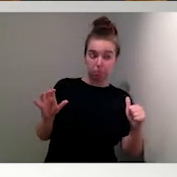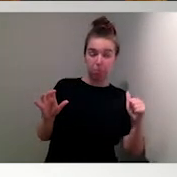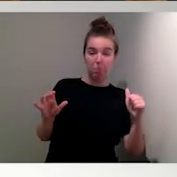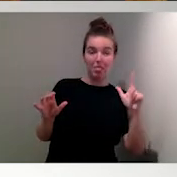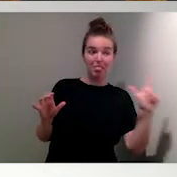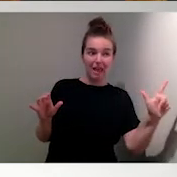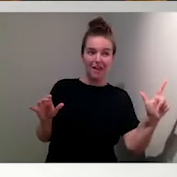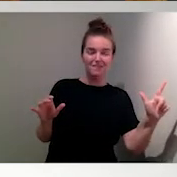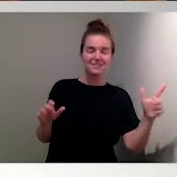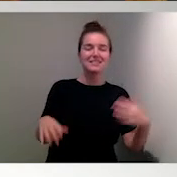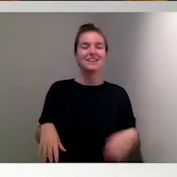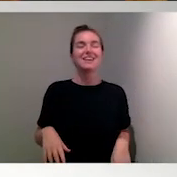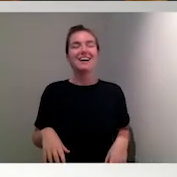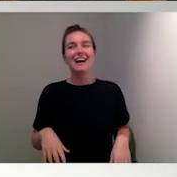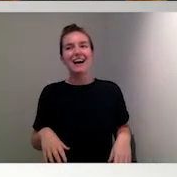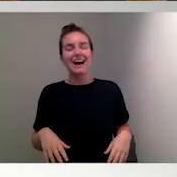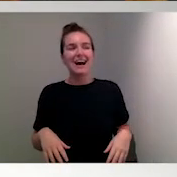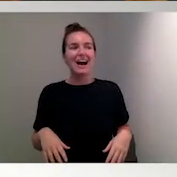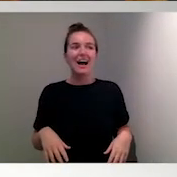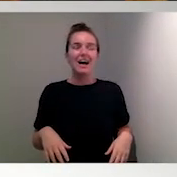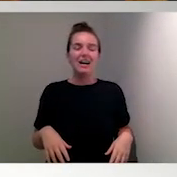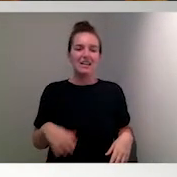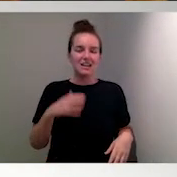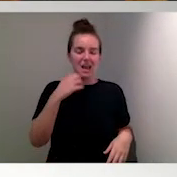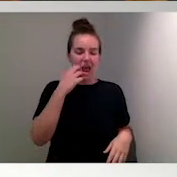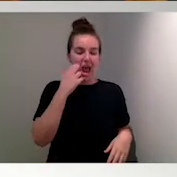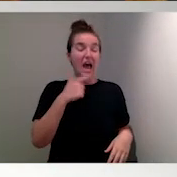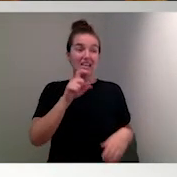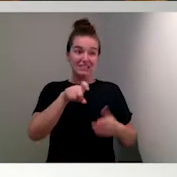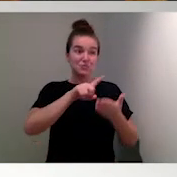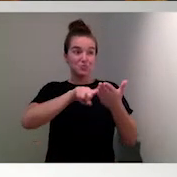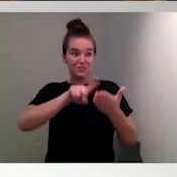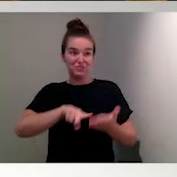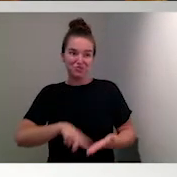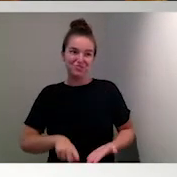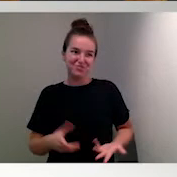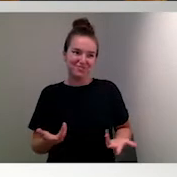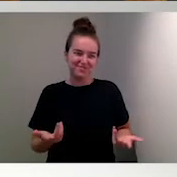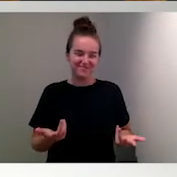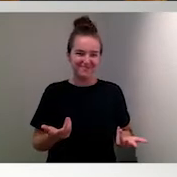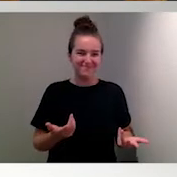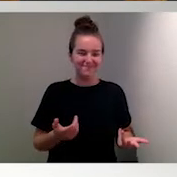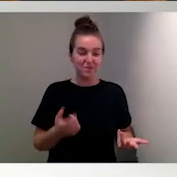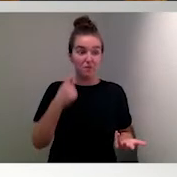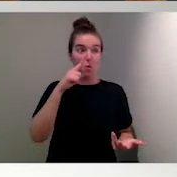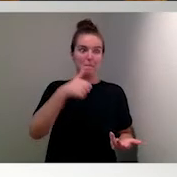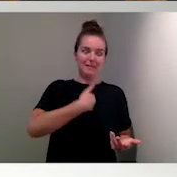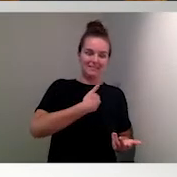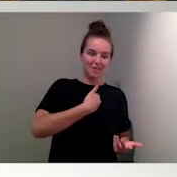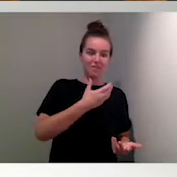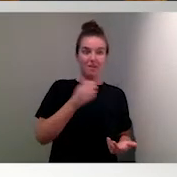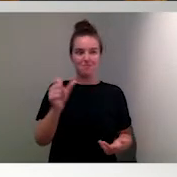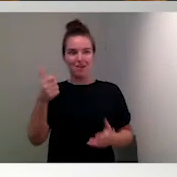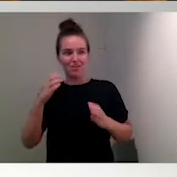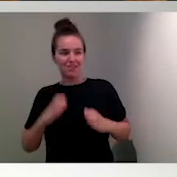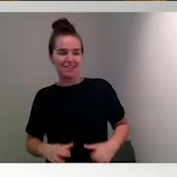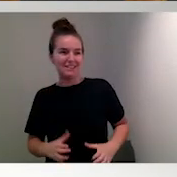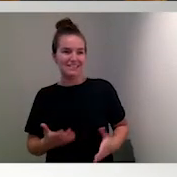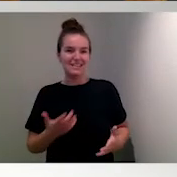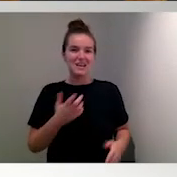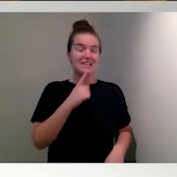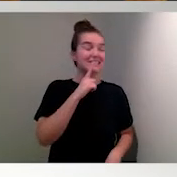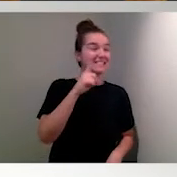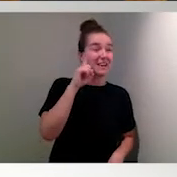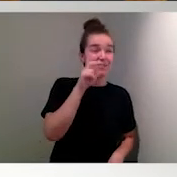for myself as well as clients. I'm not super familiar with deaf travel. But it is an area that